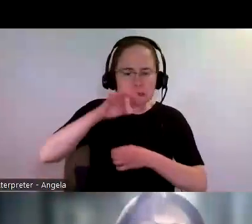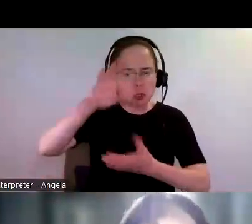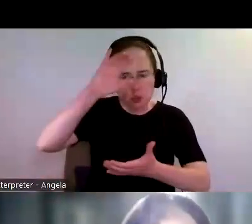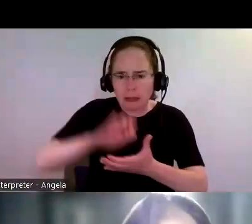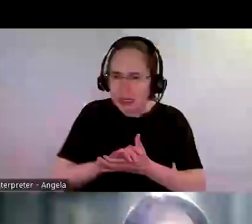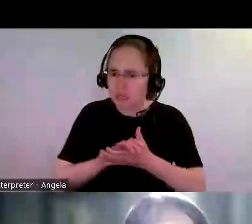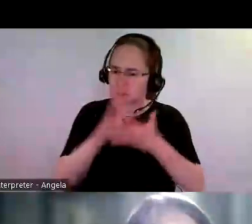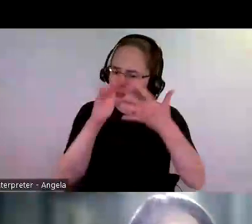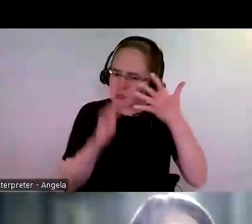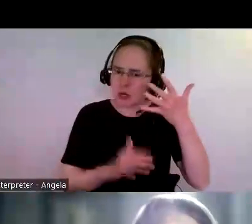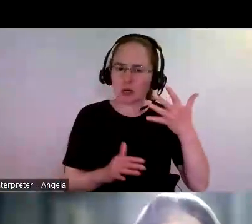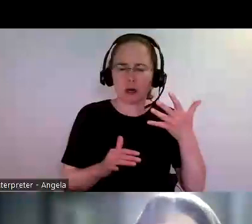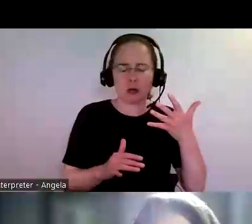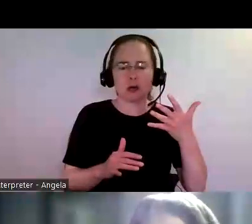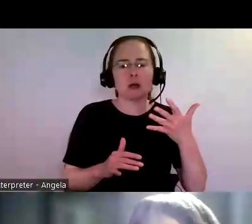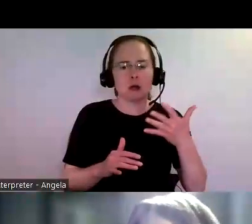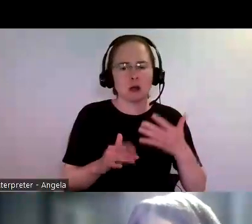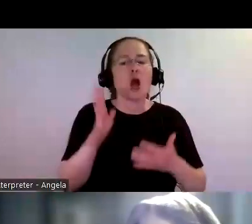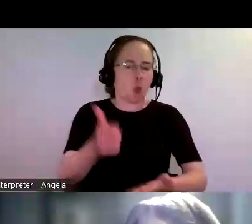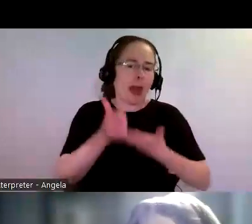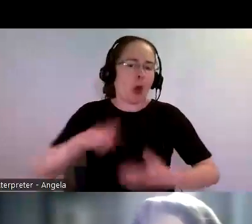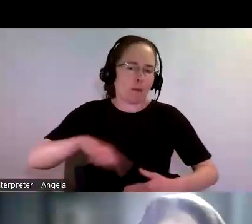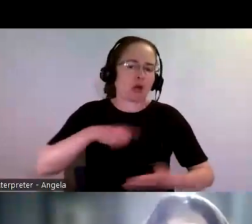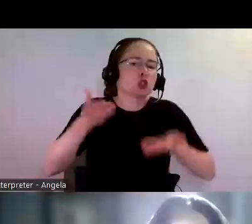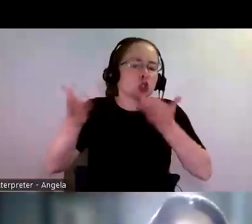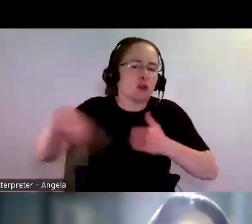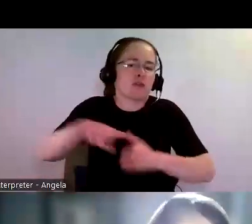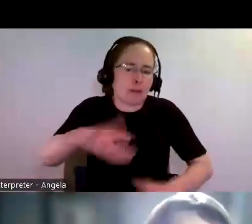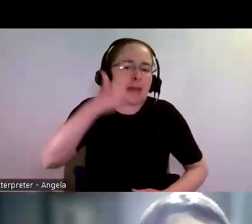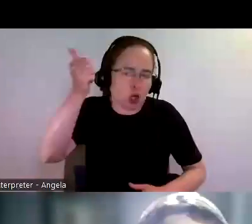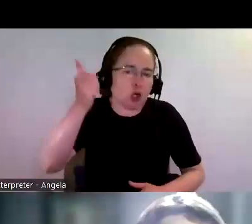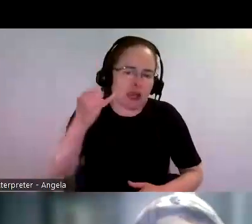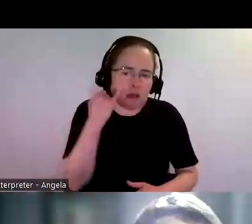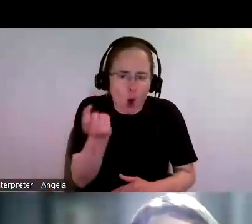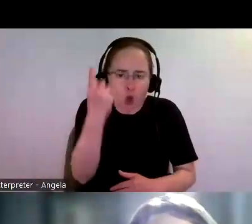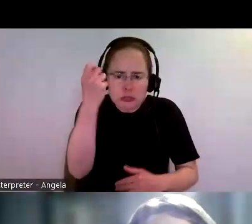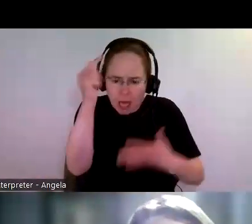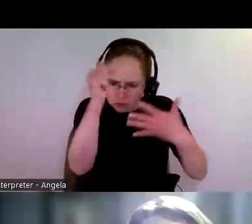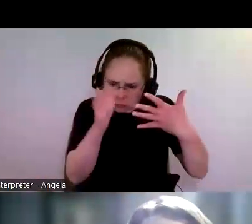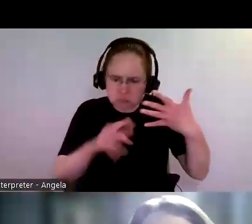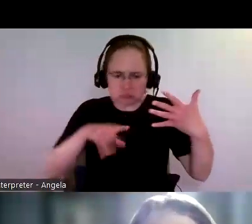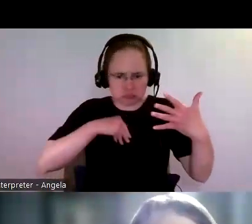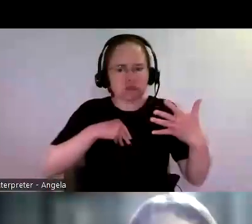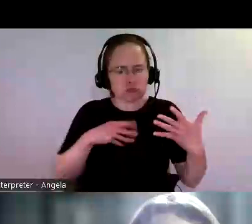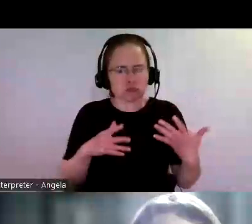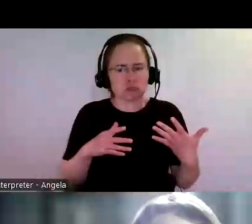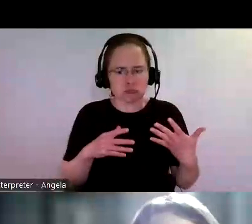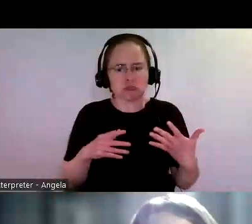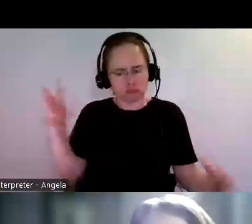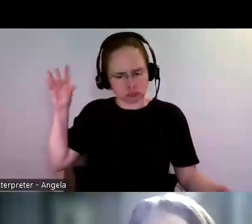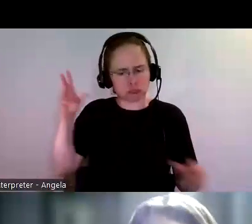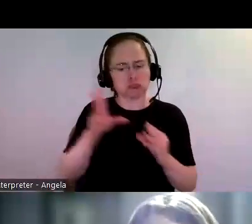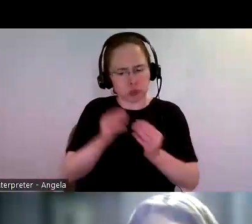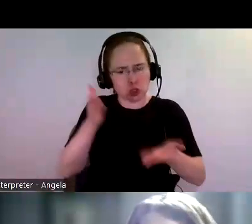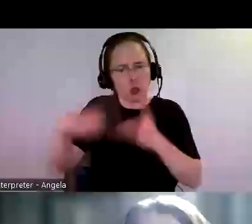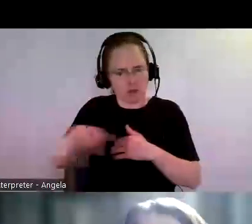beliefs, and it only helps us serve them in a better way, in a more holistic